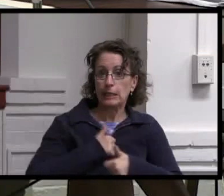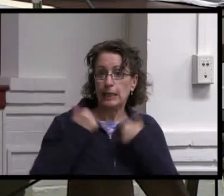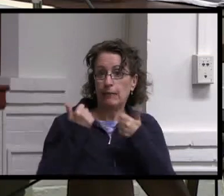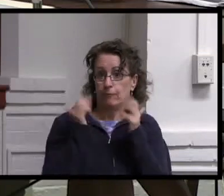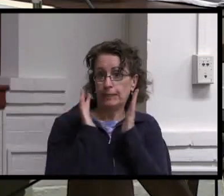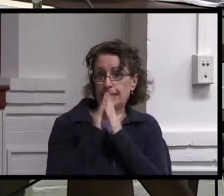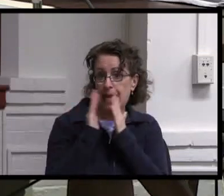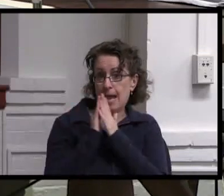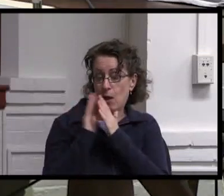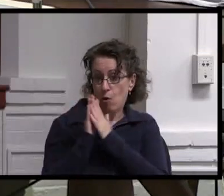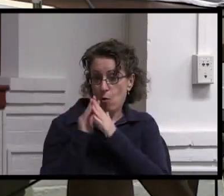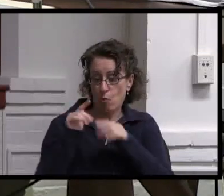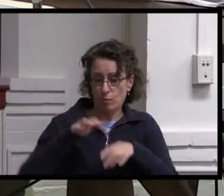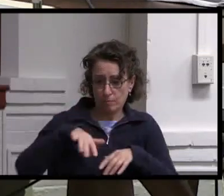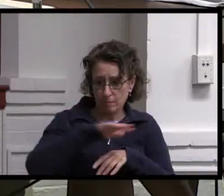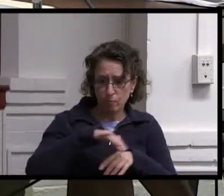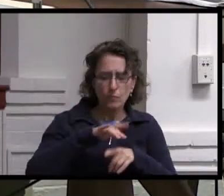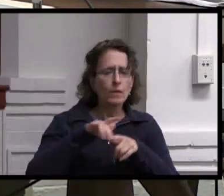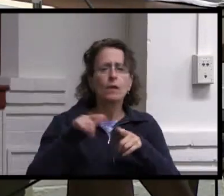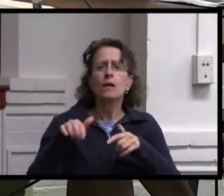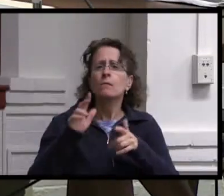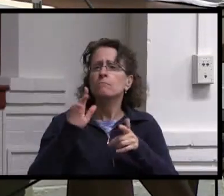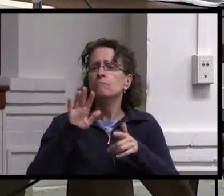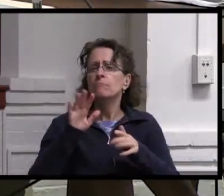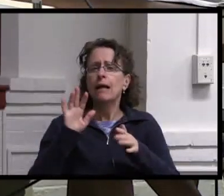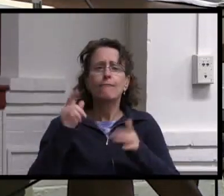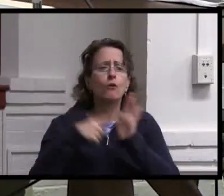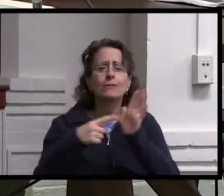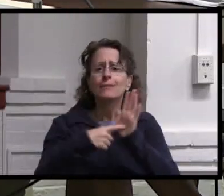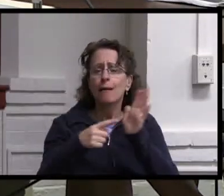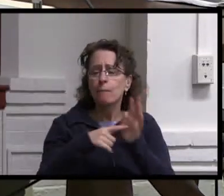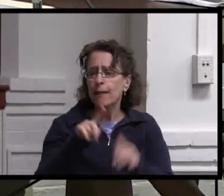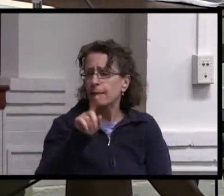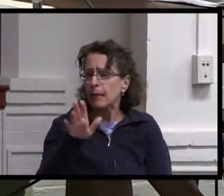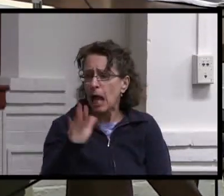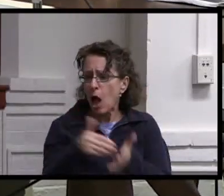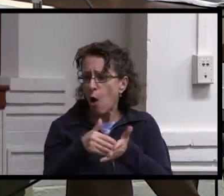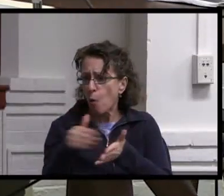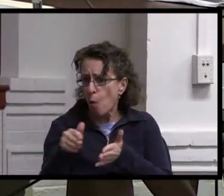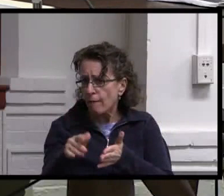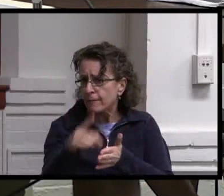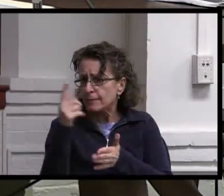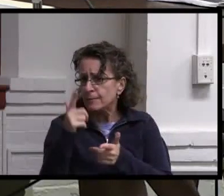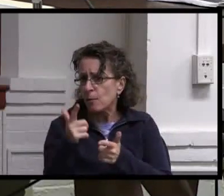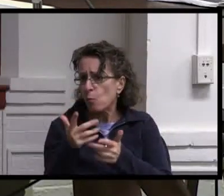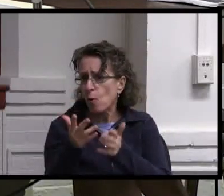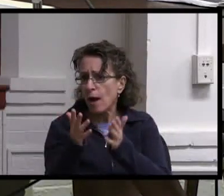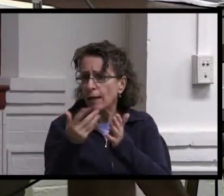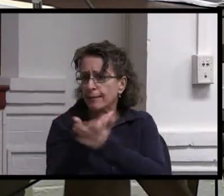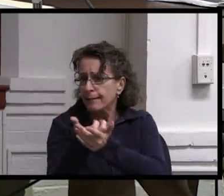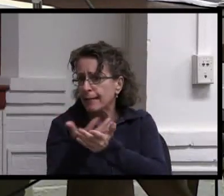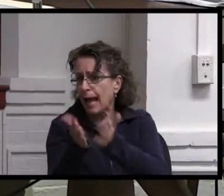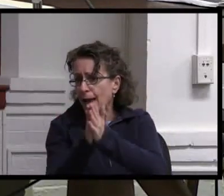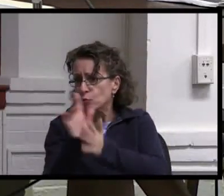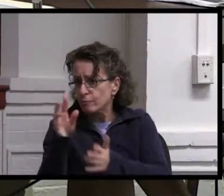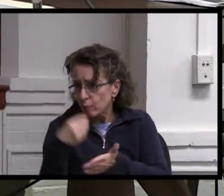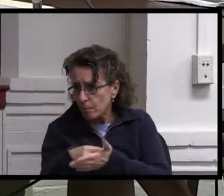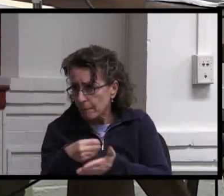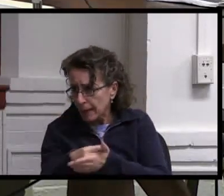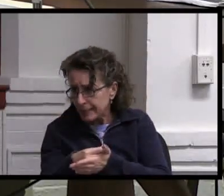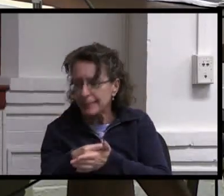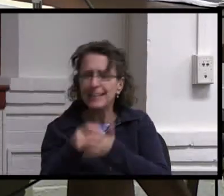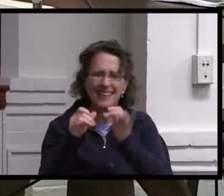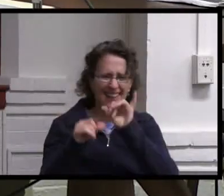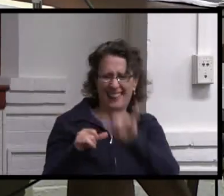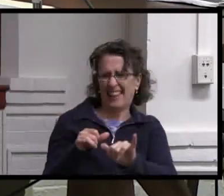of panhandling and or harassment. We get a lot of anecdotes because this is